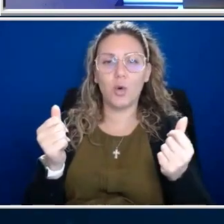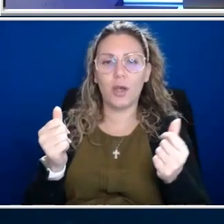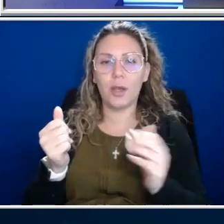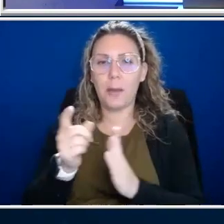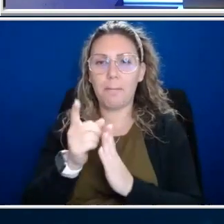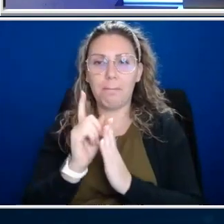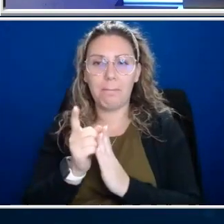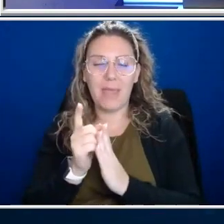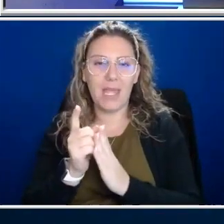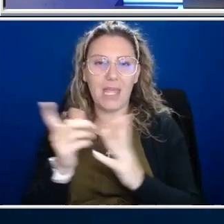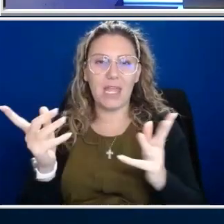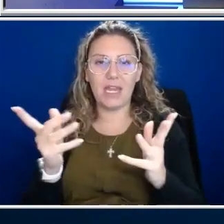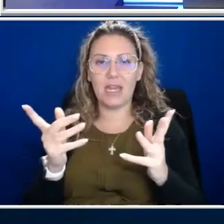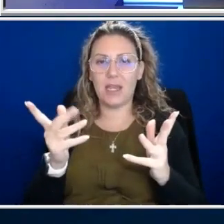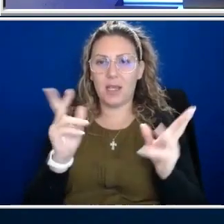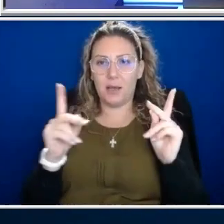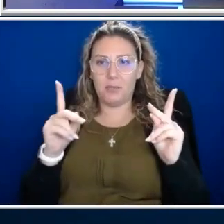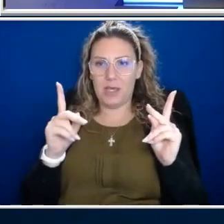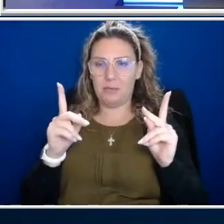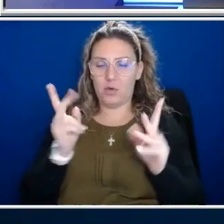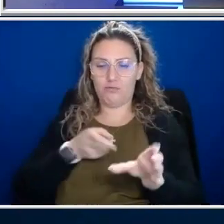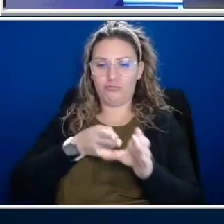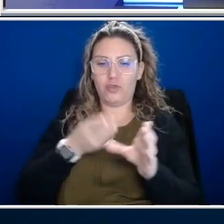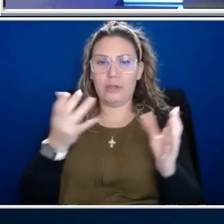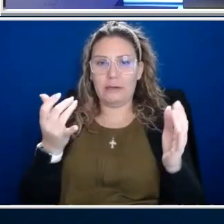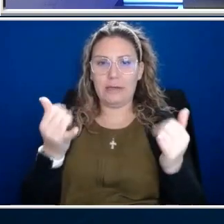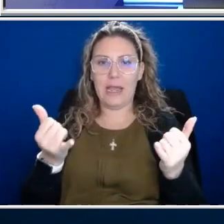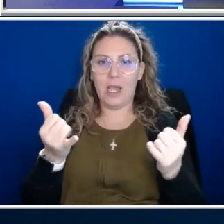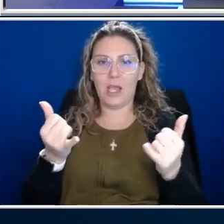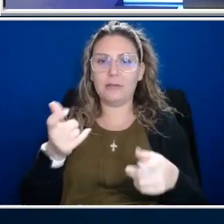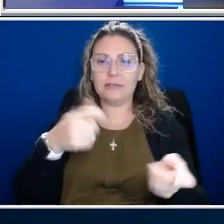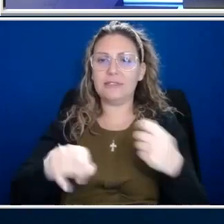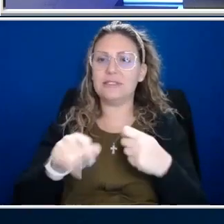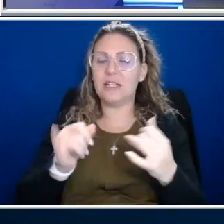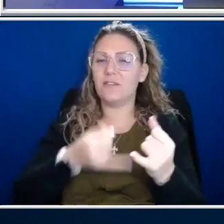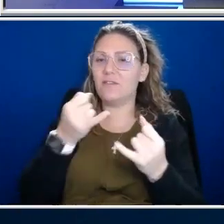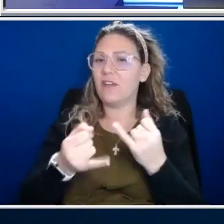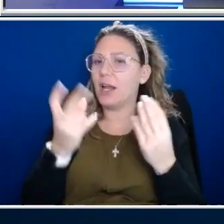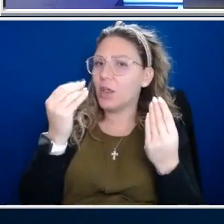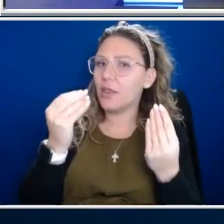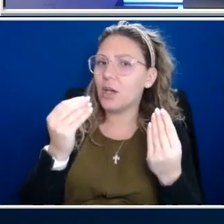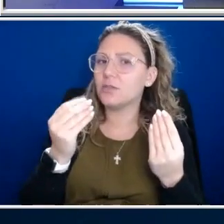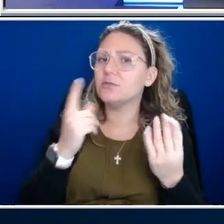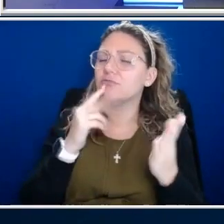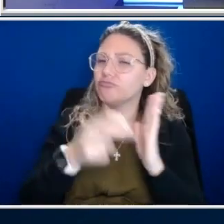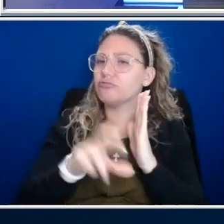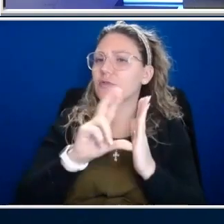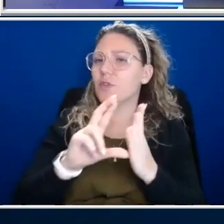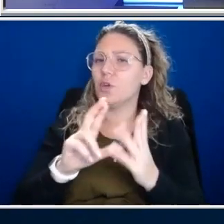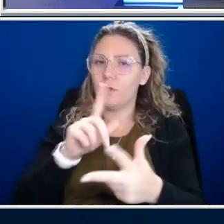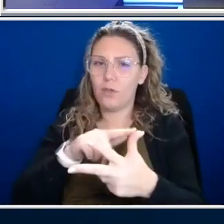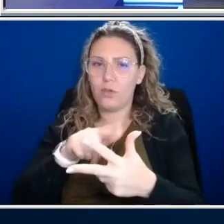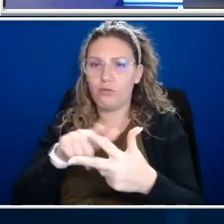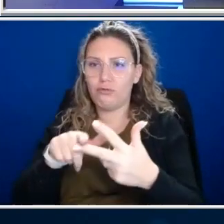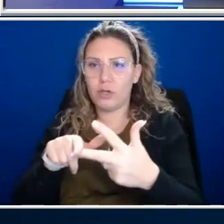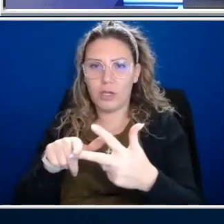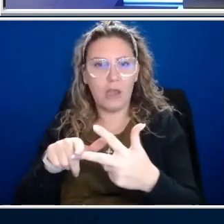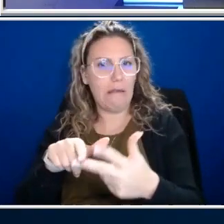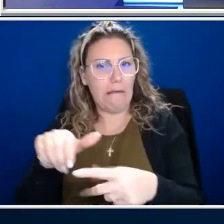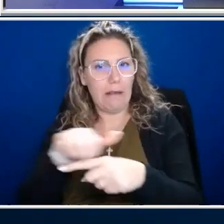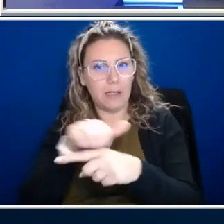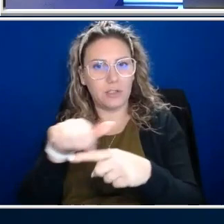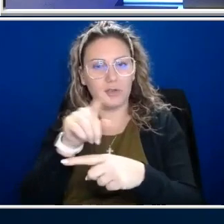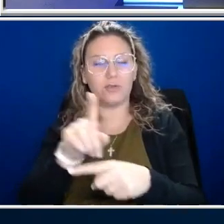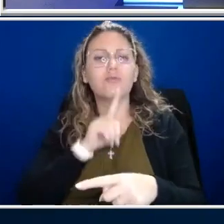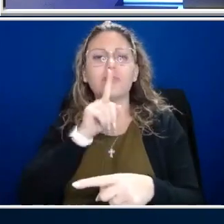those who are just joining us, instead of final thoughts, would you do just a quick recap of those 3 exercises that you said were really great helpful